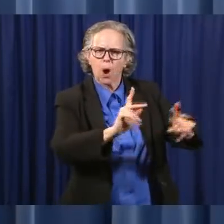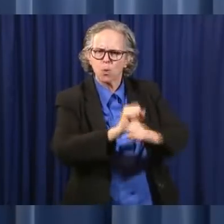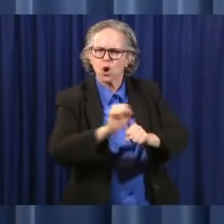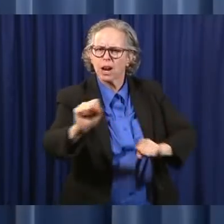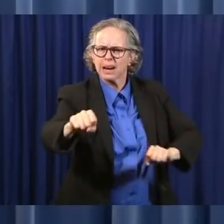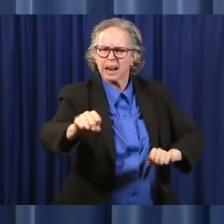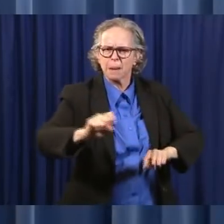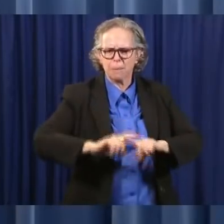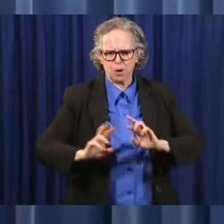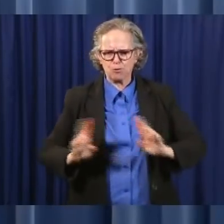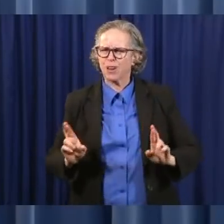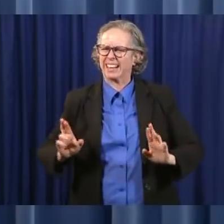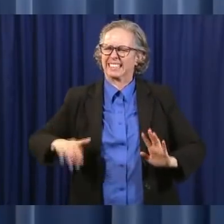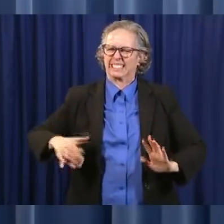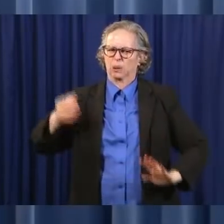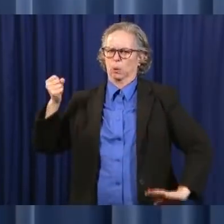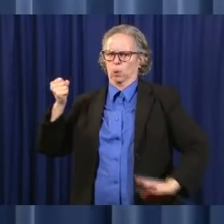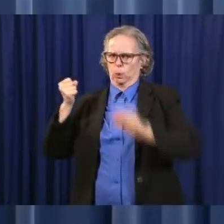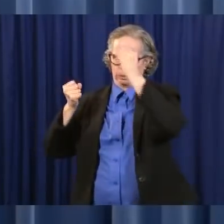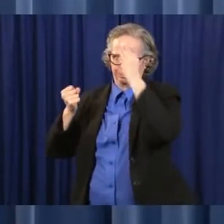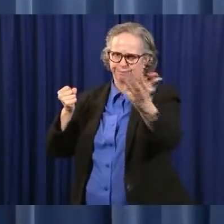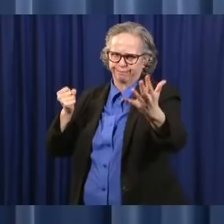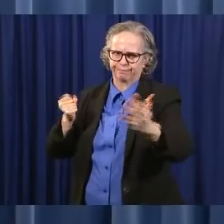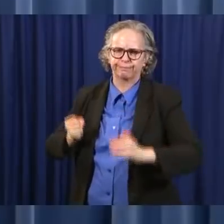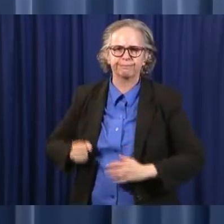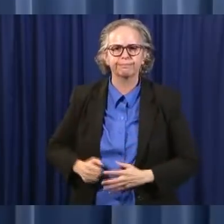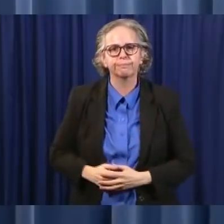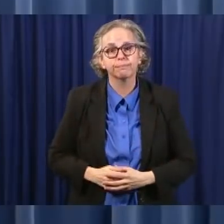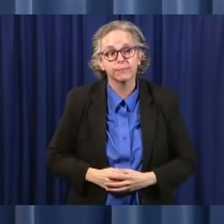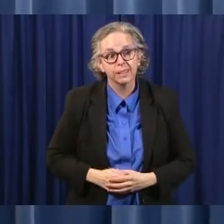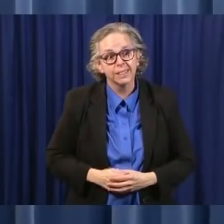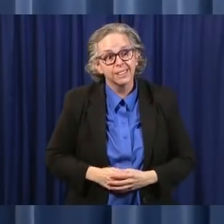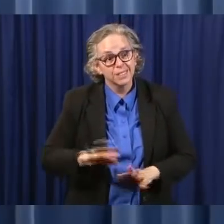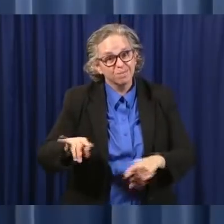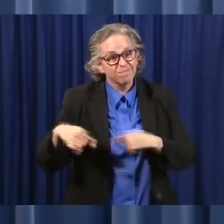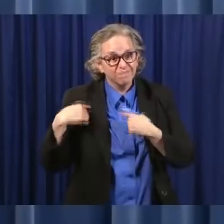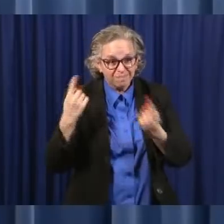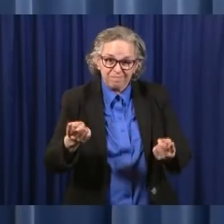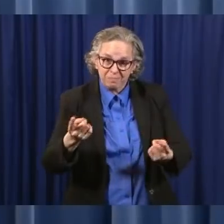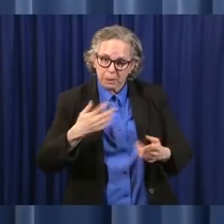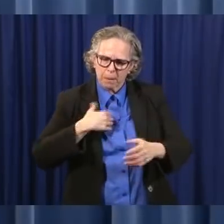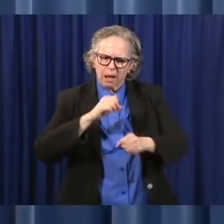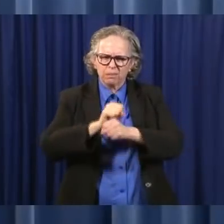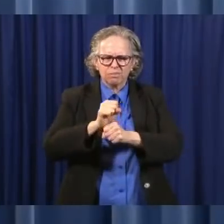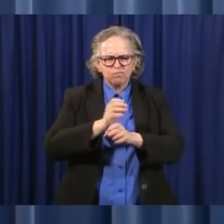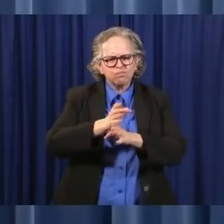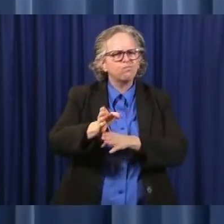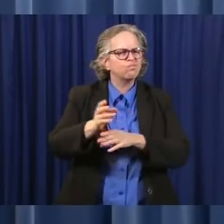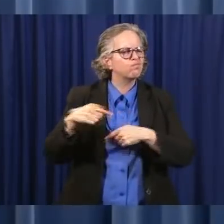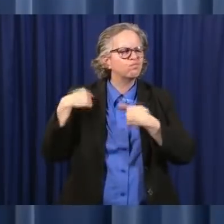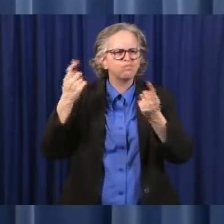Throughout my career, I've focused a lot on children's